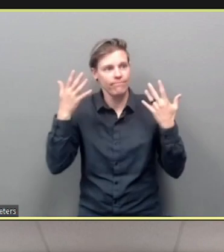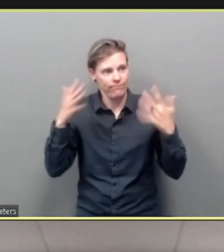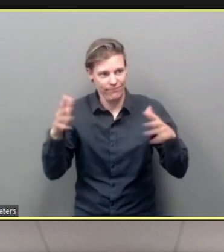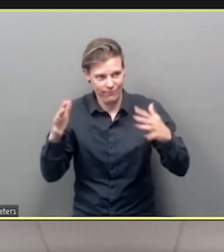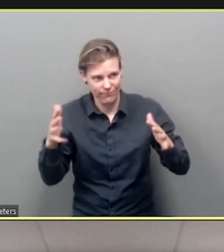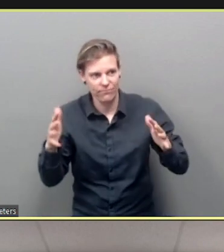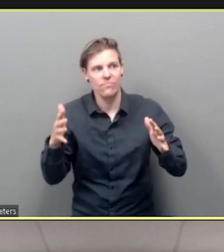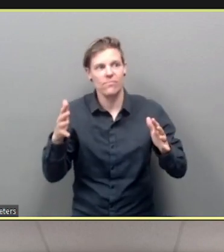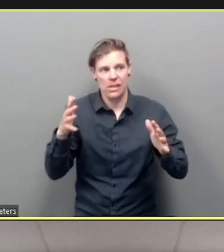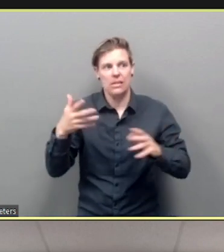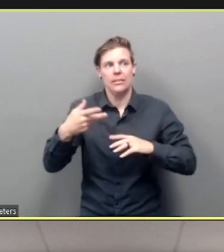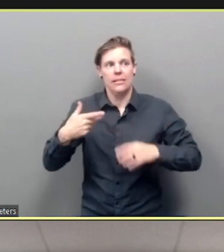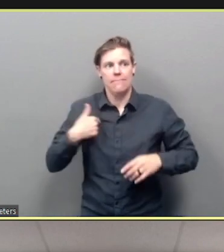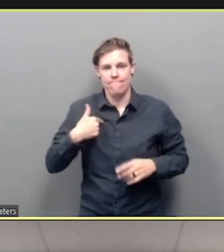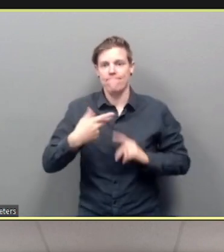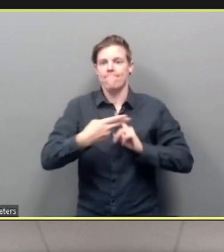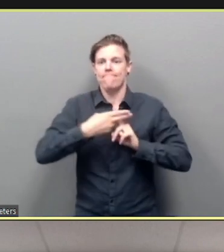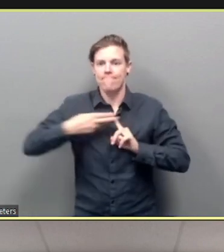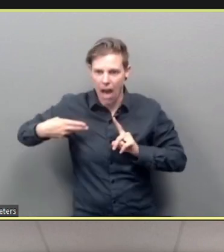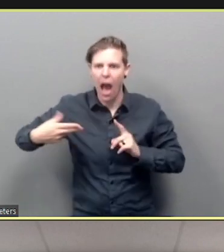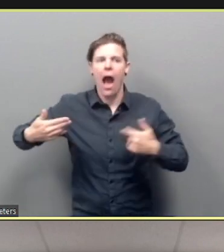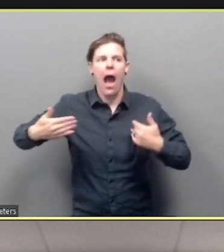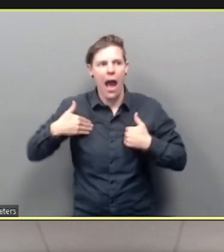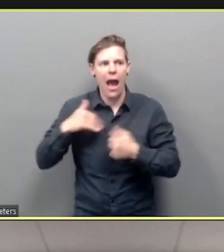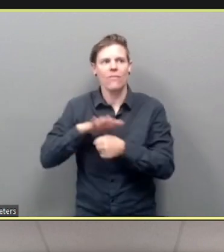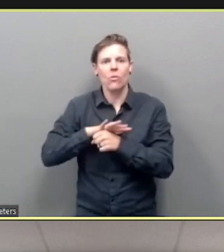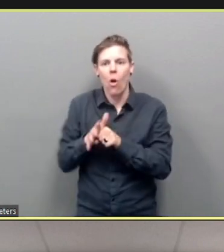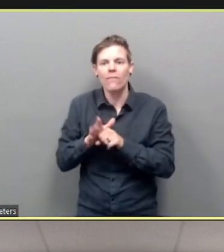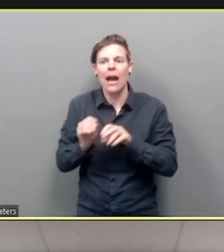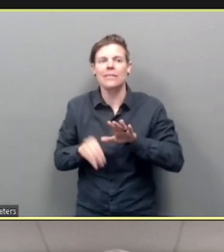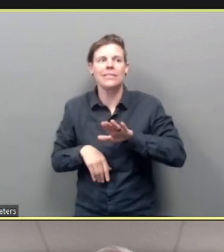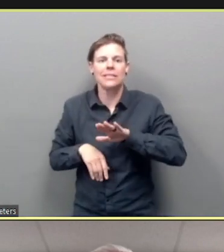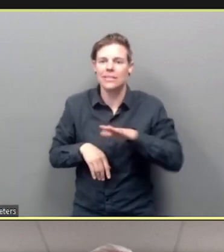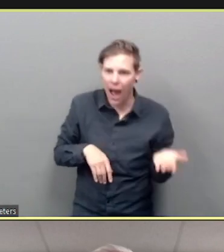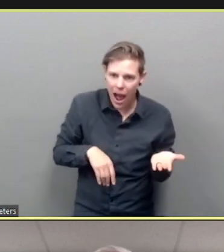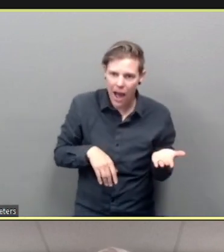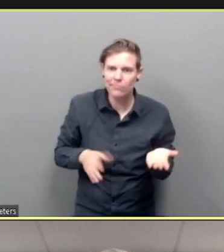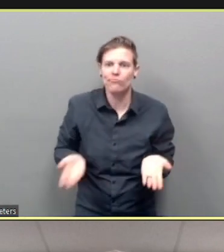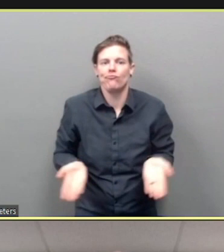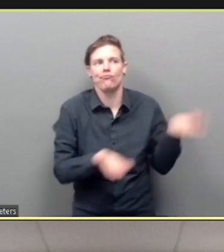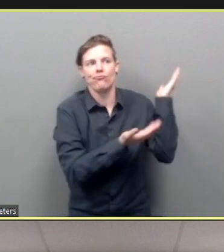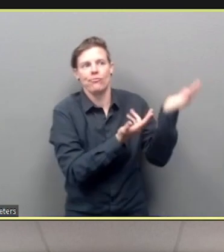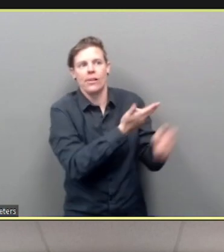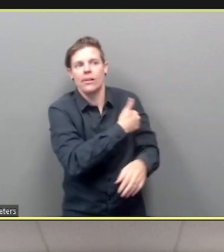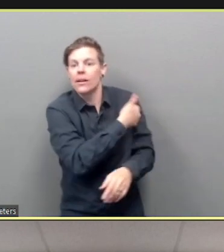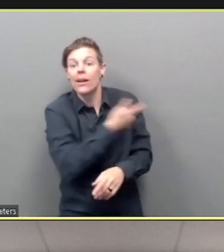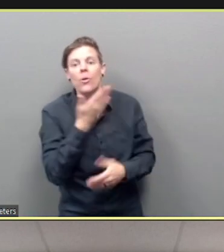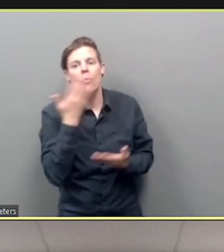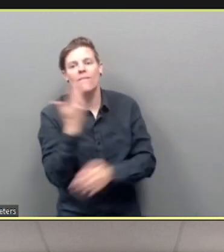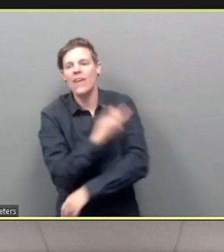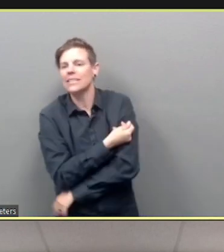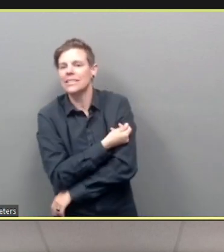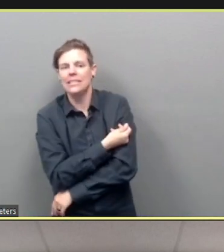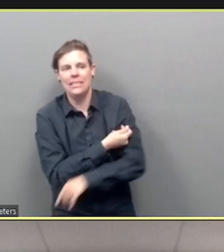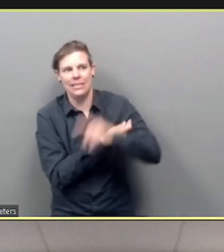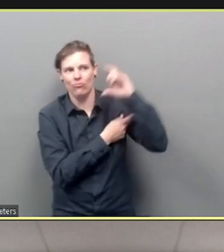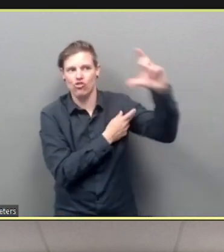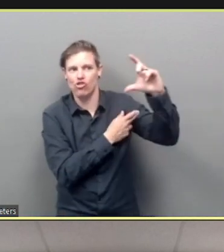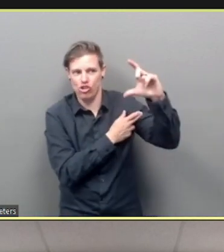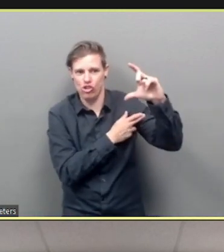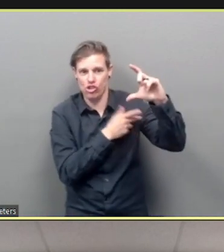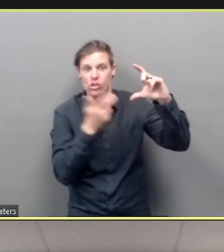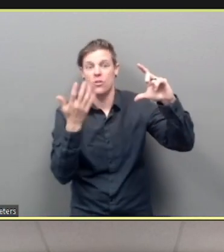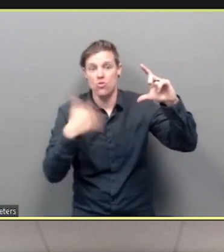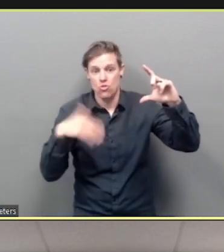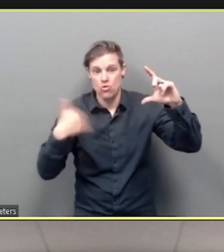and deaths who were unvaccinated. And as you can see, we're over 90% in deaths, about 80%